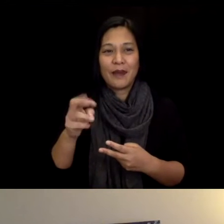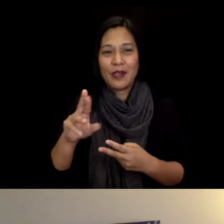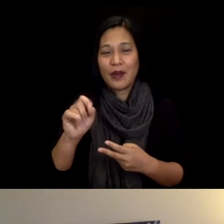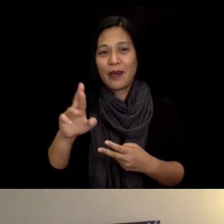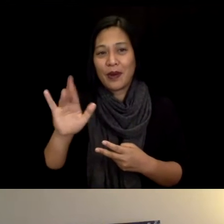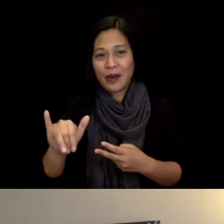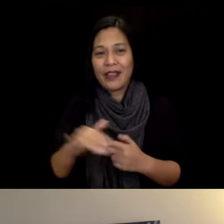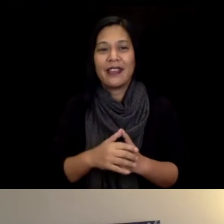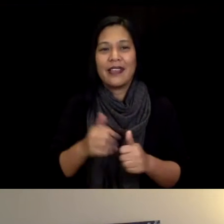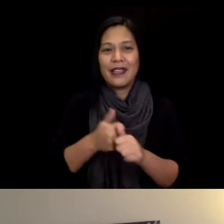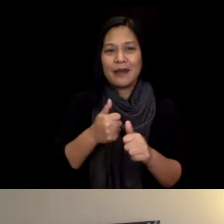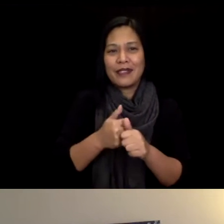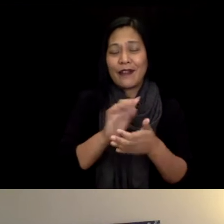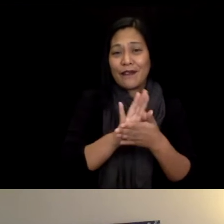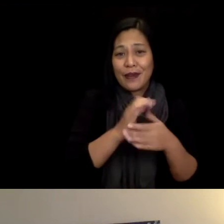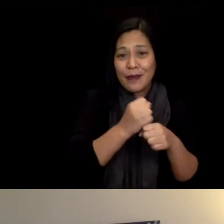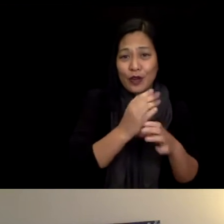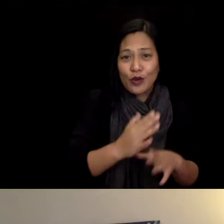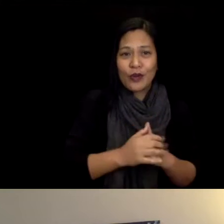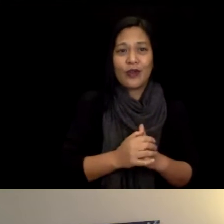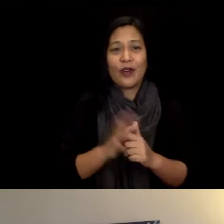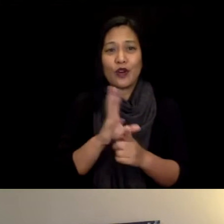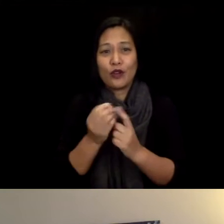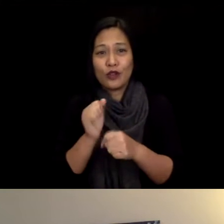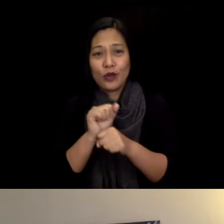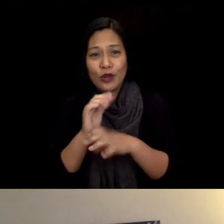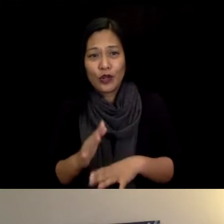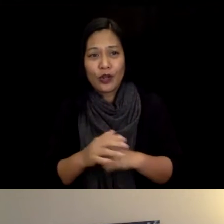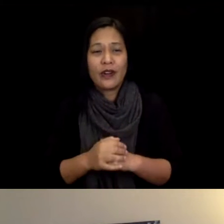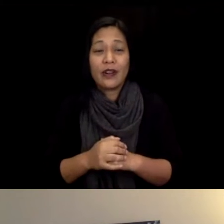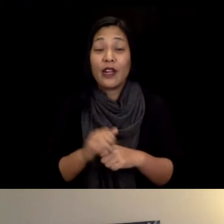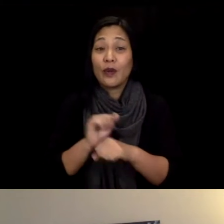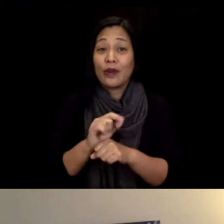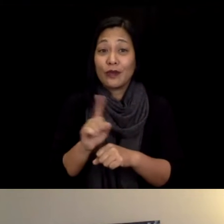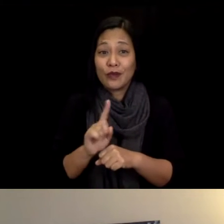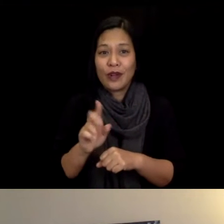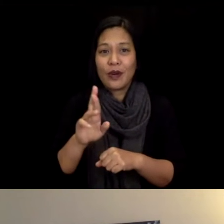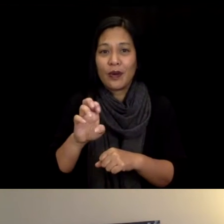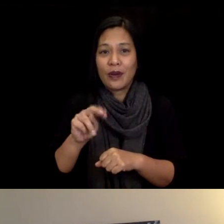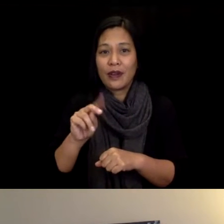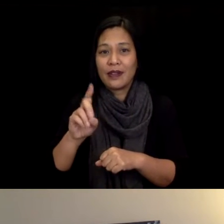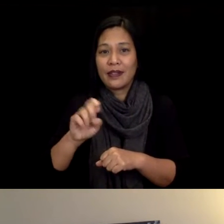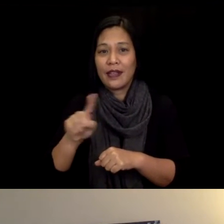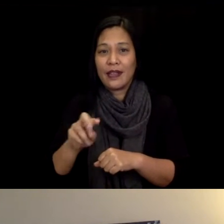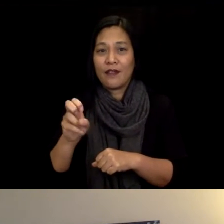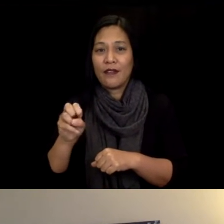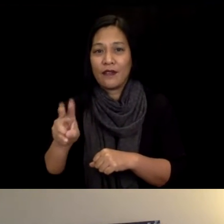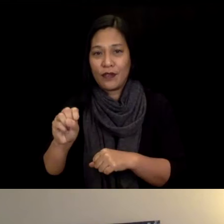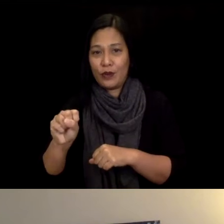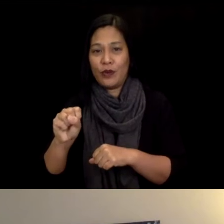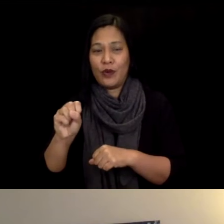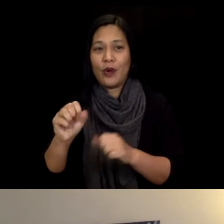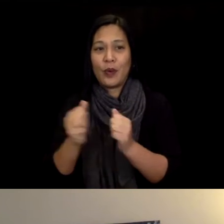cultural worker, working with Rendezvous with Madness. Scott Miller-Berry is a filmmaker